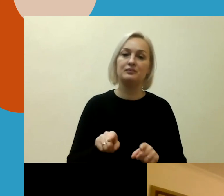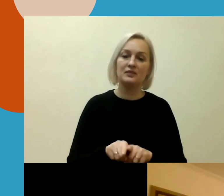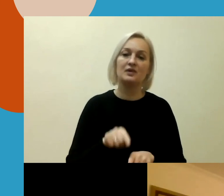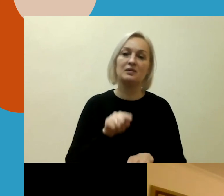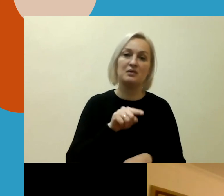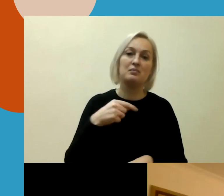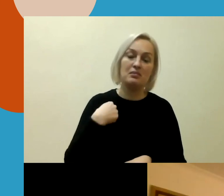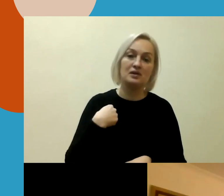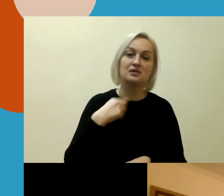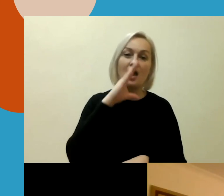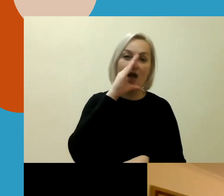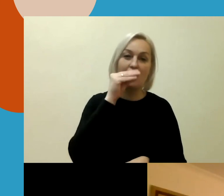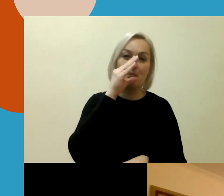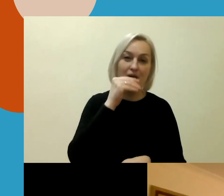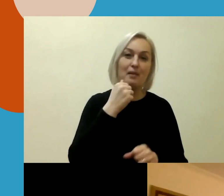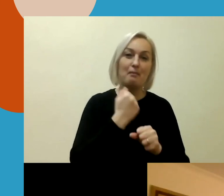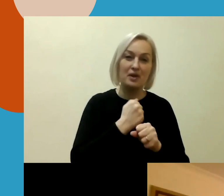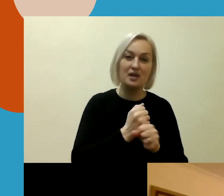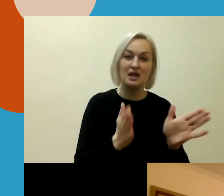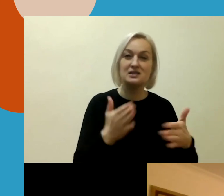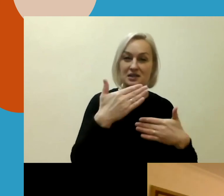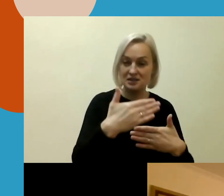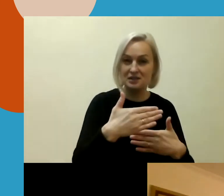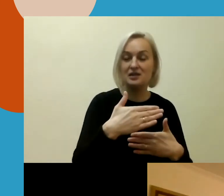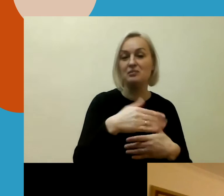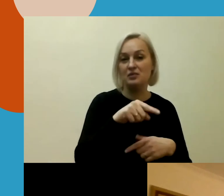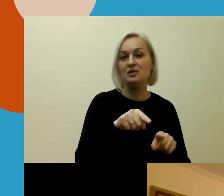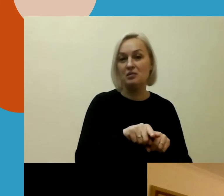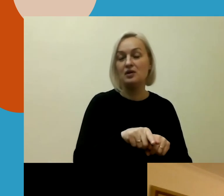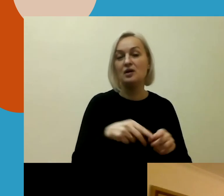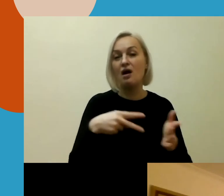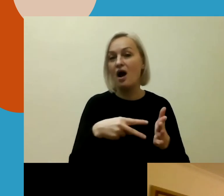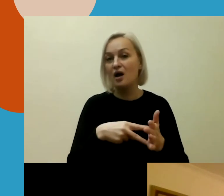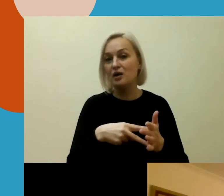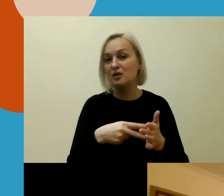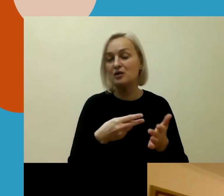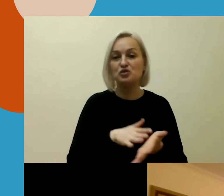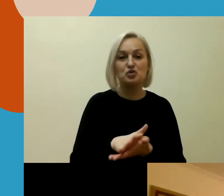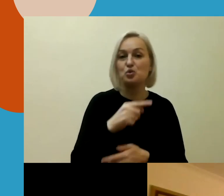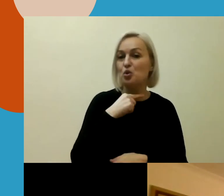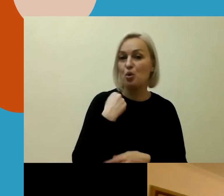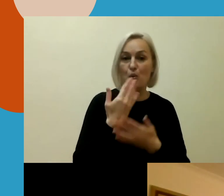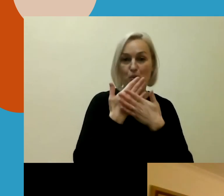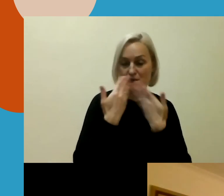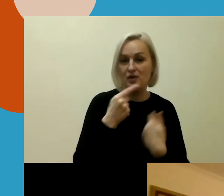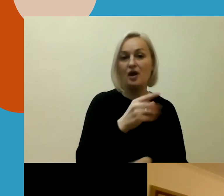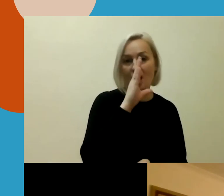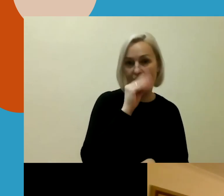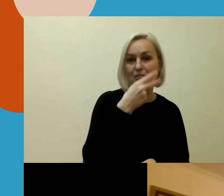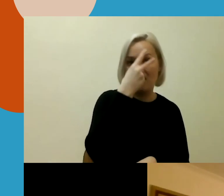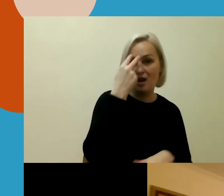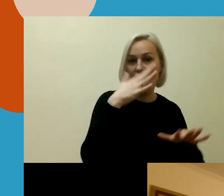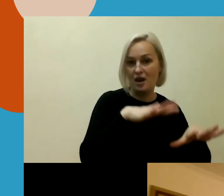happening. But I suppose the key thing is that on the police incident recording system, when